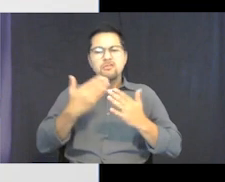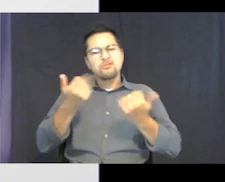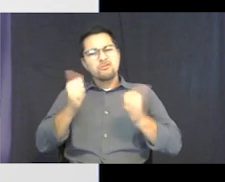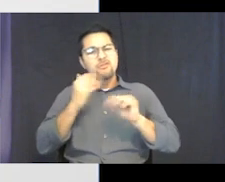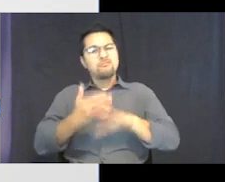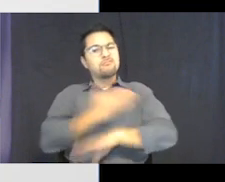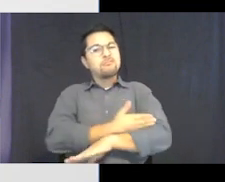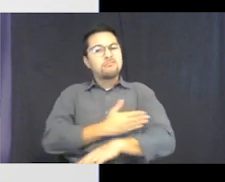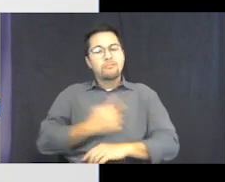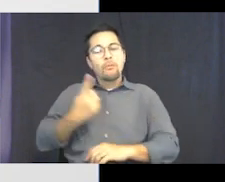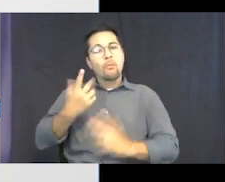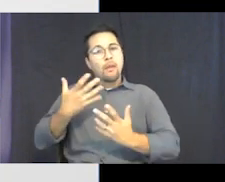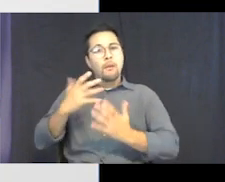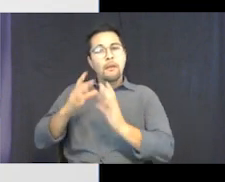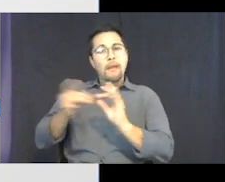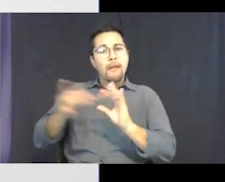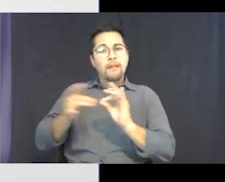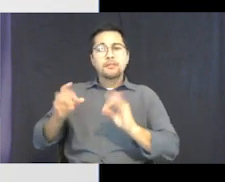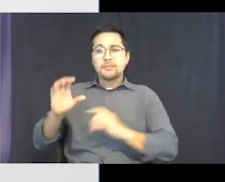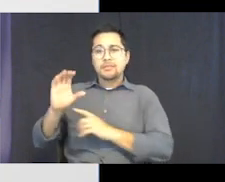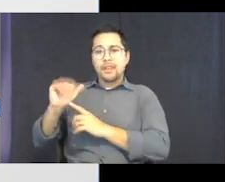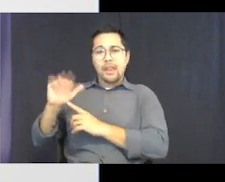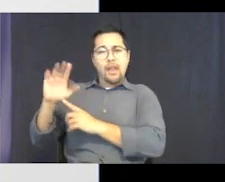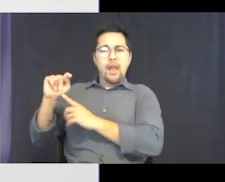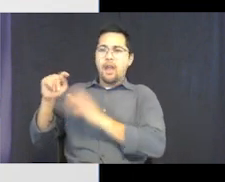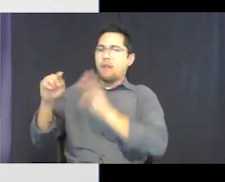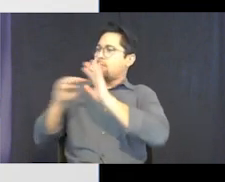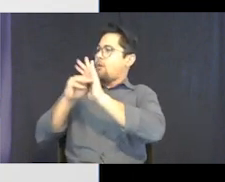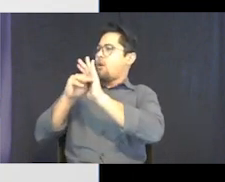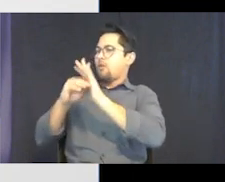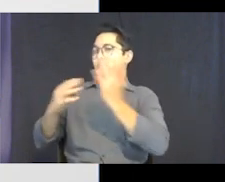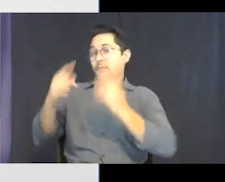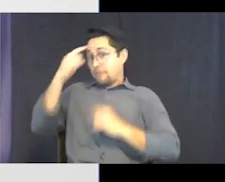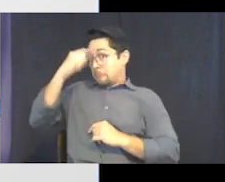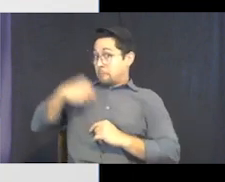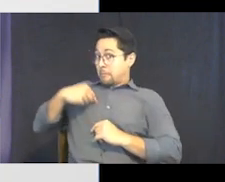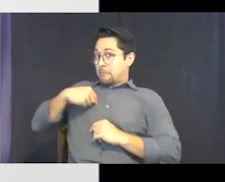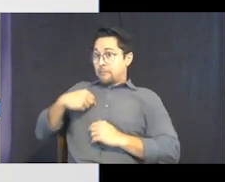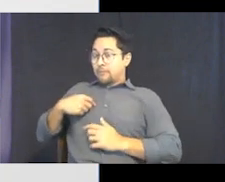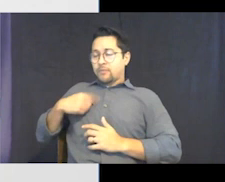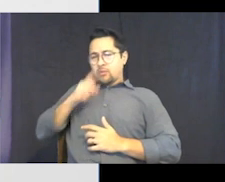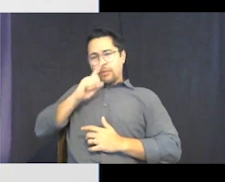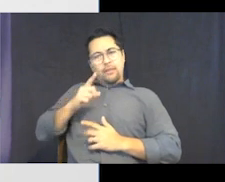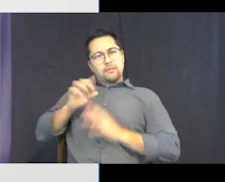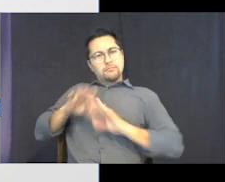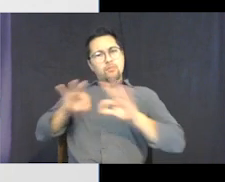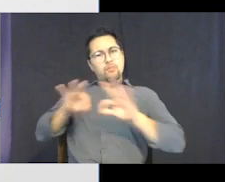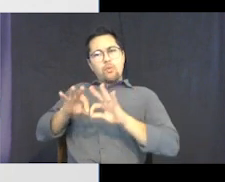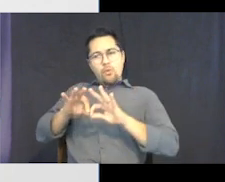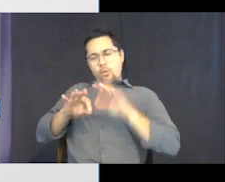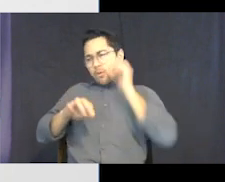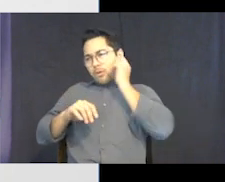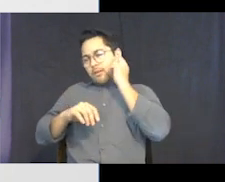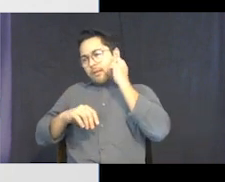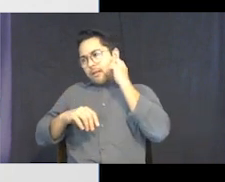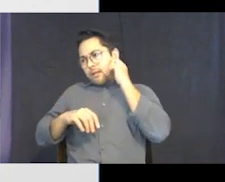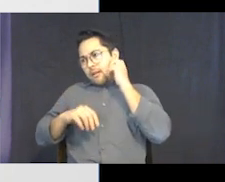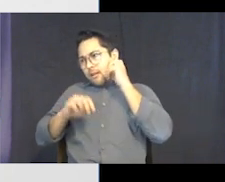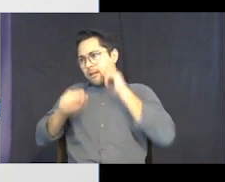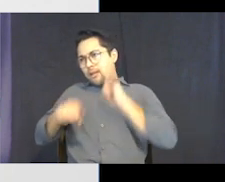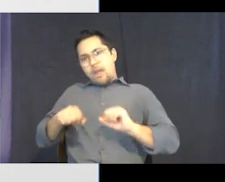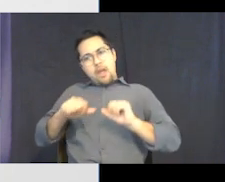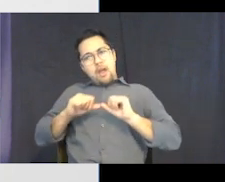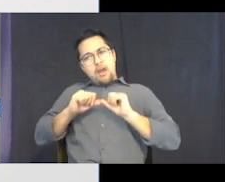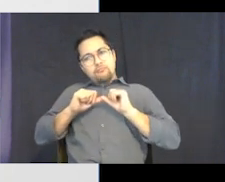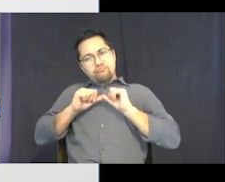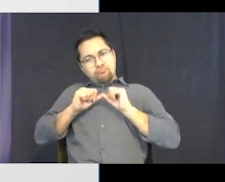very quickly is just the overall CAT model. The CAT model, for me, is one of the most important things for me to be able to